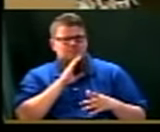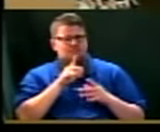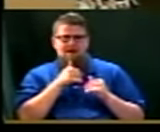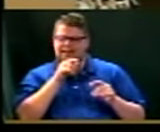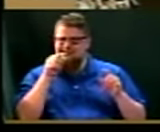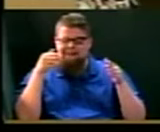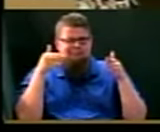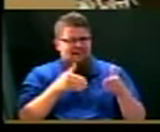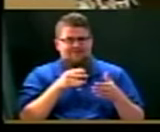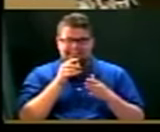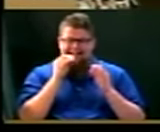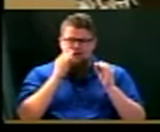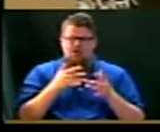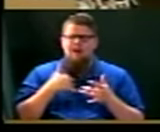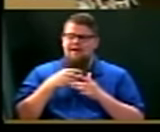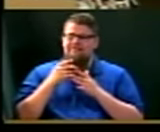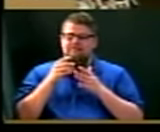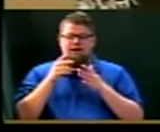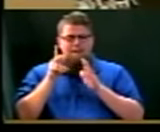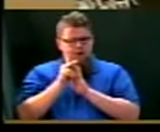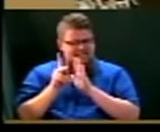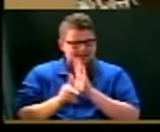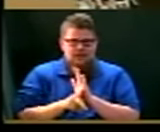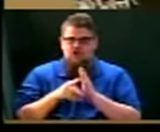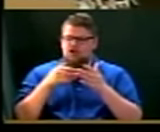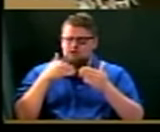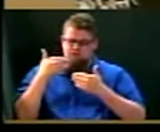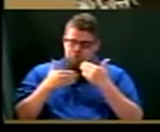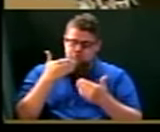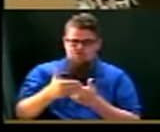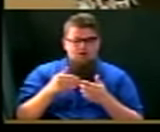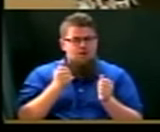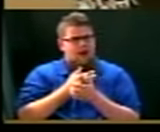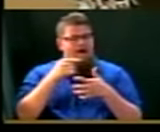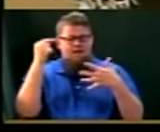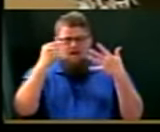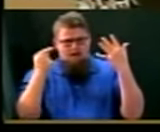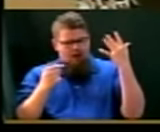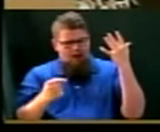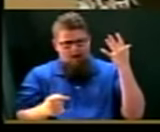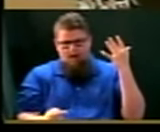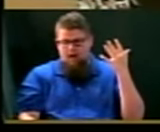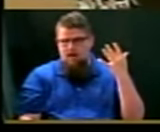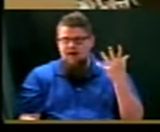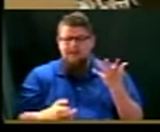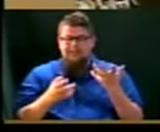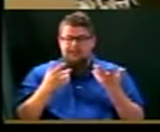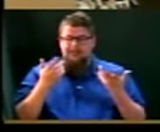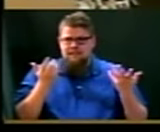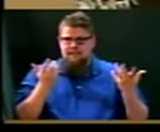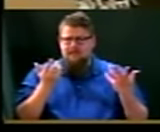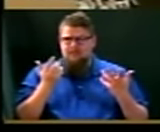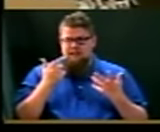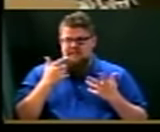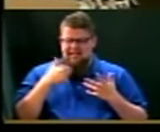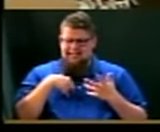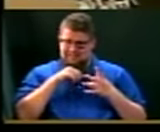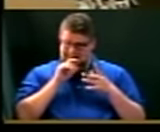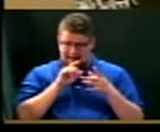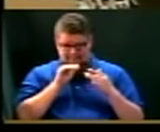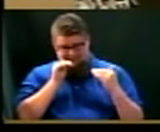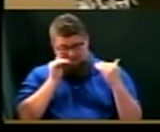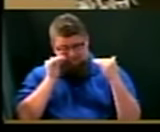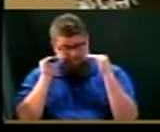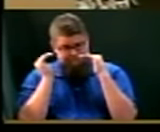talking about, we have guidelines, procedures, disparity studies. We have a lot of things that, if, does it have to be to that level in